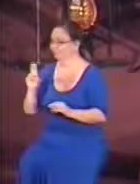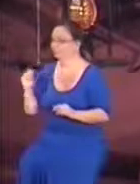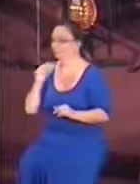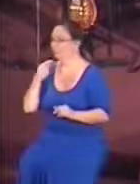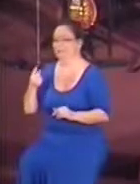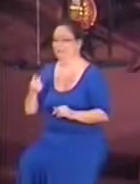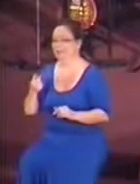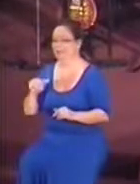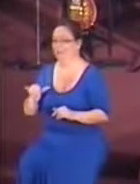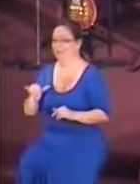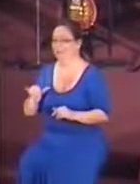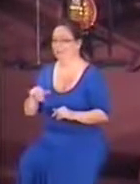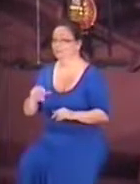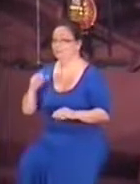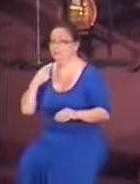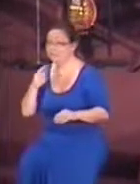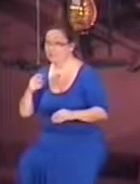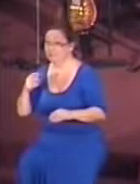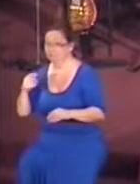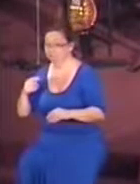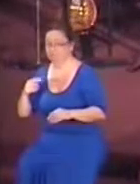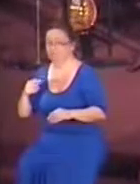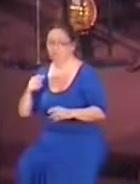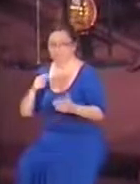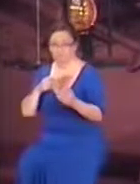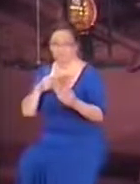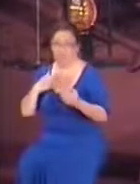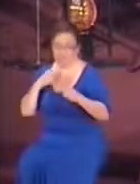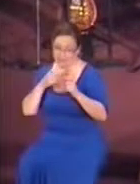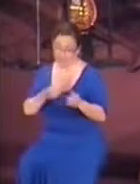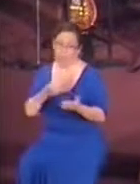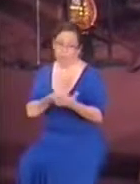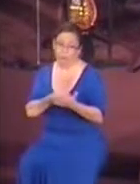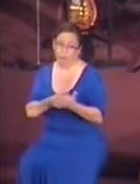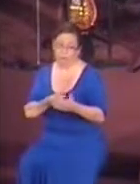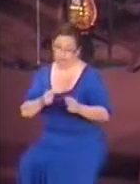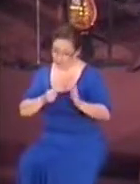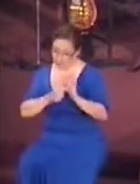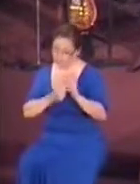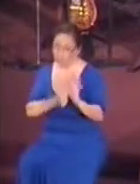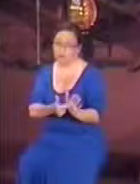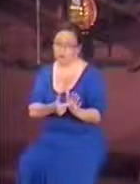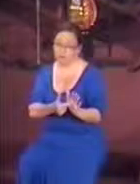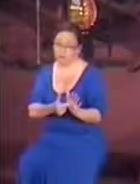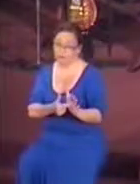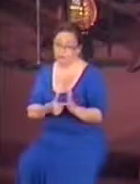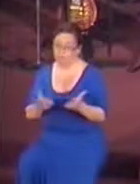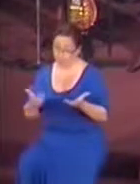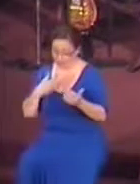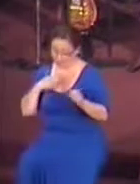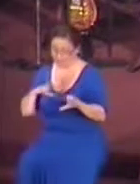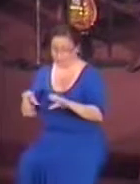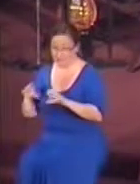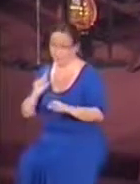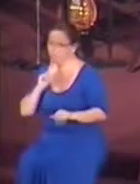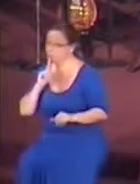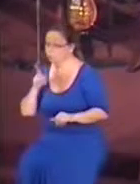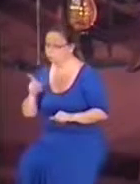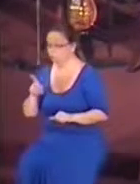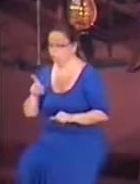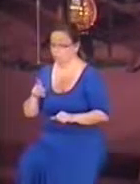says. He says, Thomas, let me give you some evidence. Let me show you that what I have done is